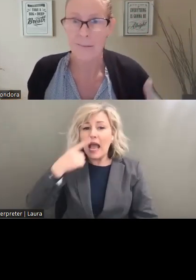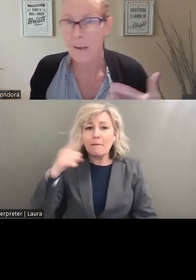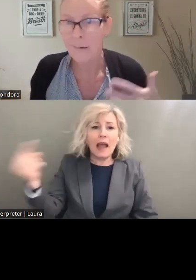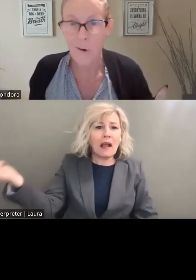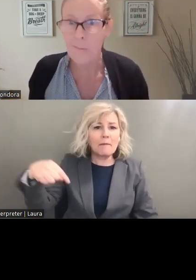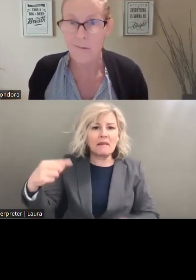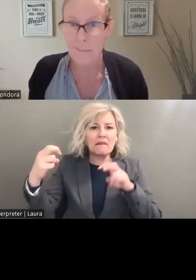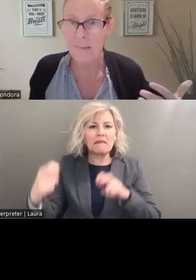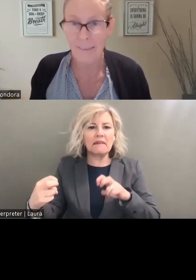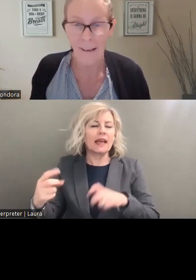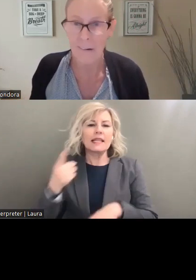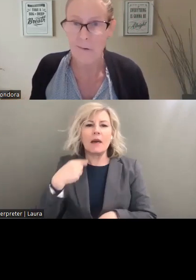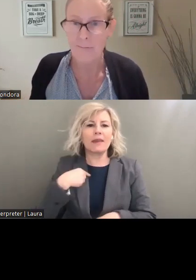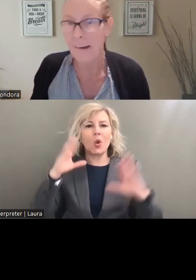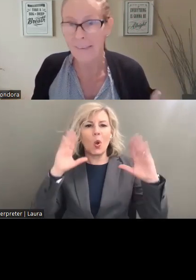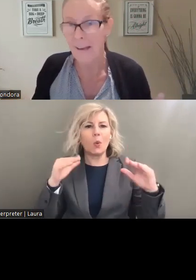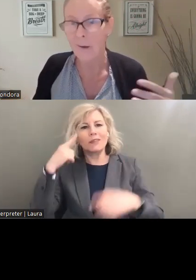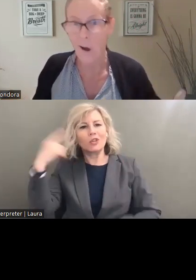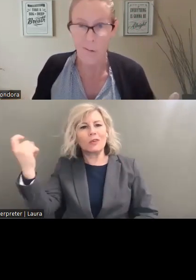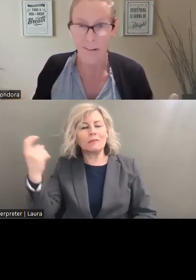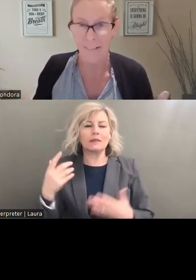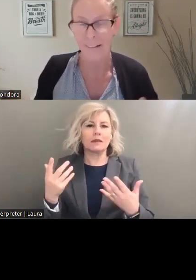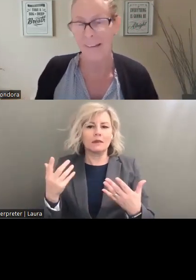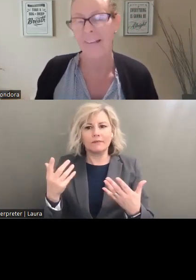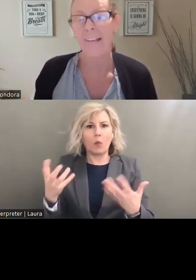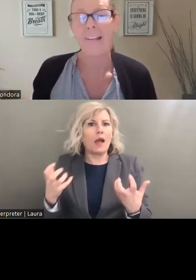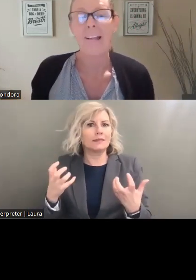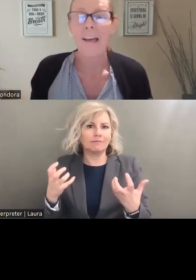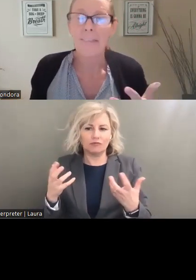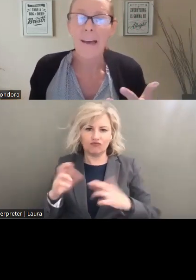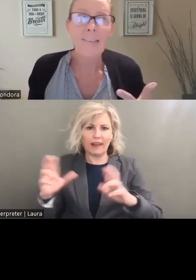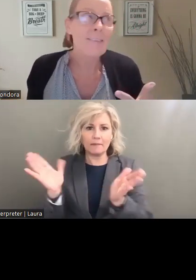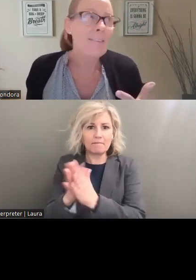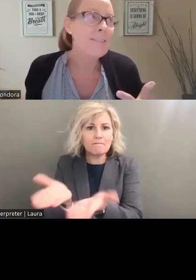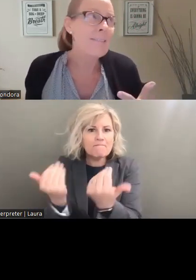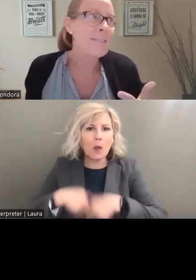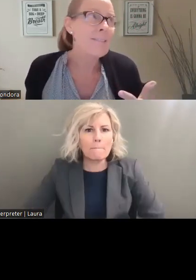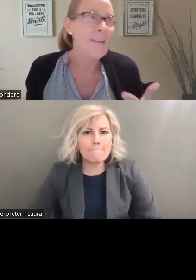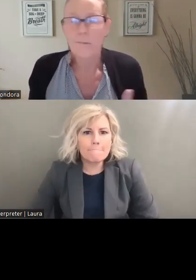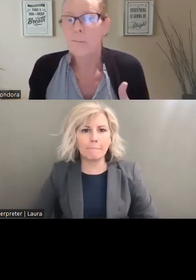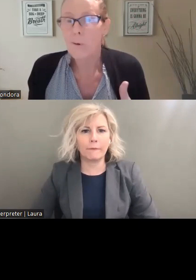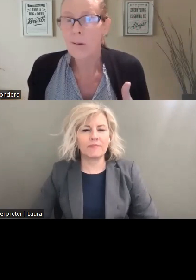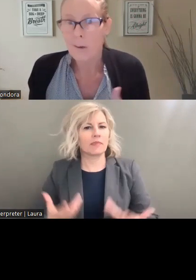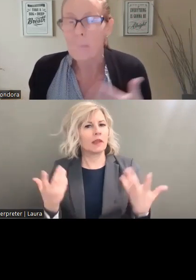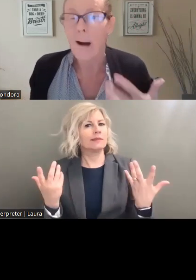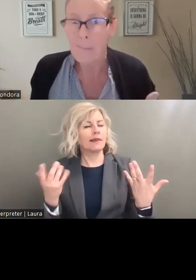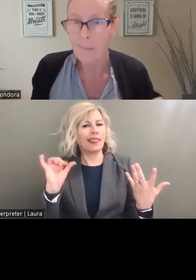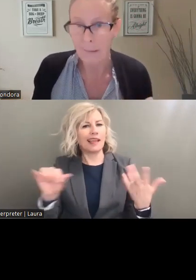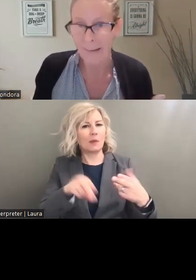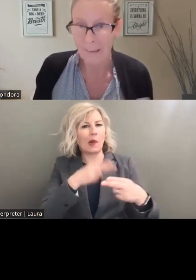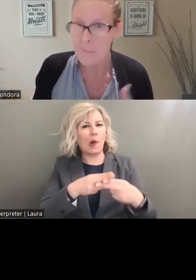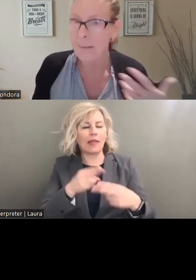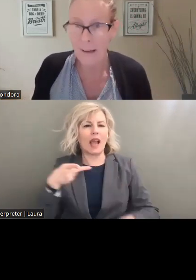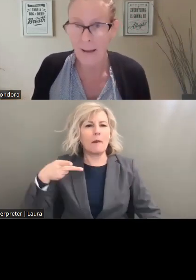sit down, tell me your hopes, dreams, and desires, ready, set, go, okay? And that's what we would call sort of a